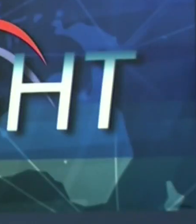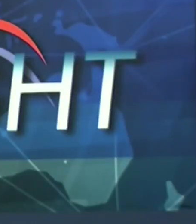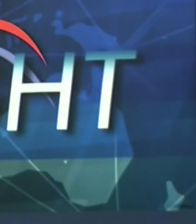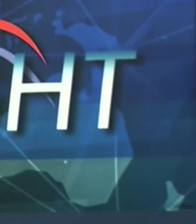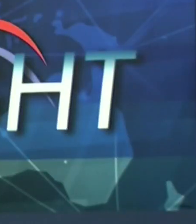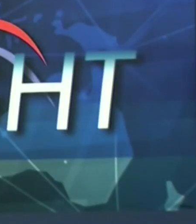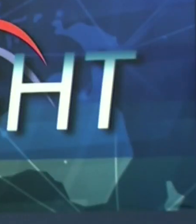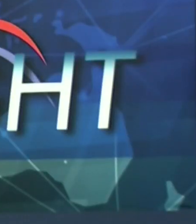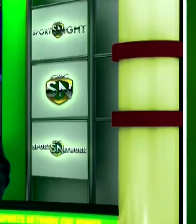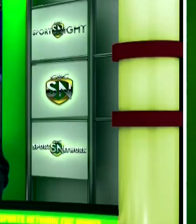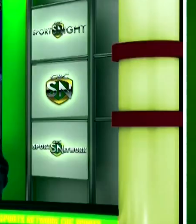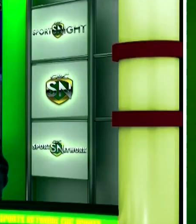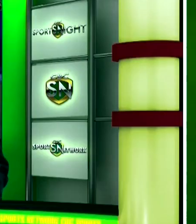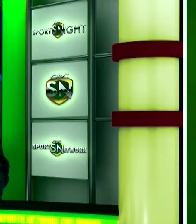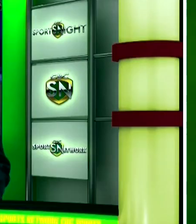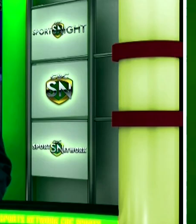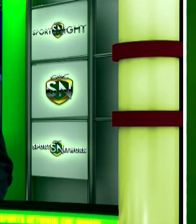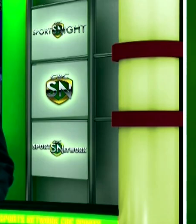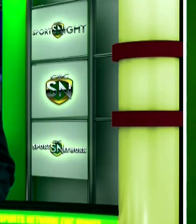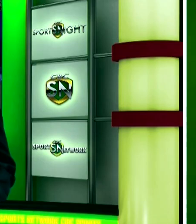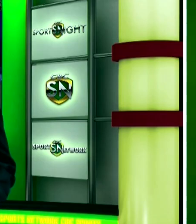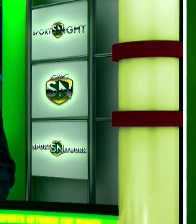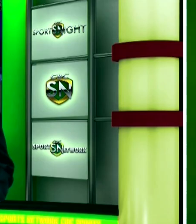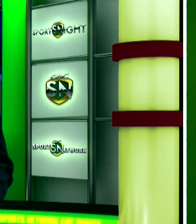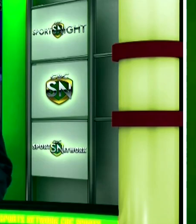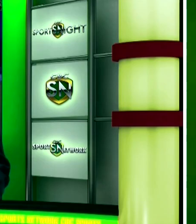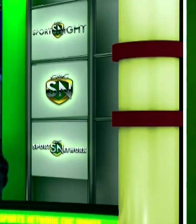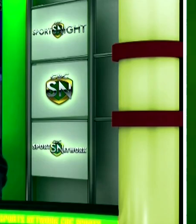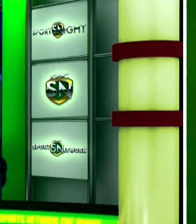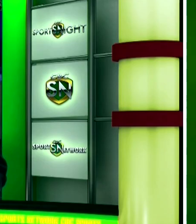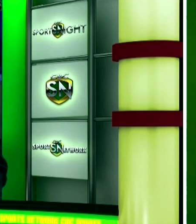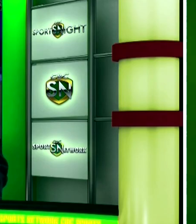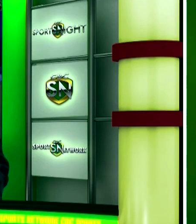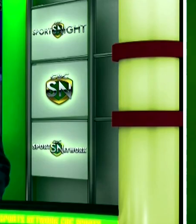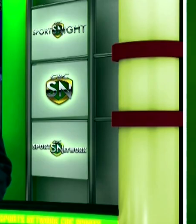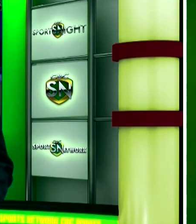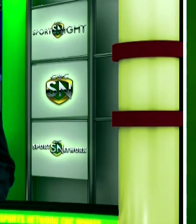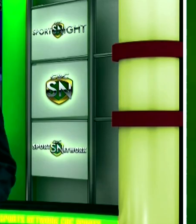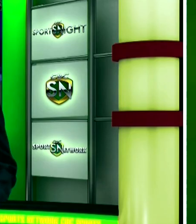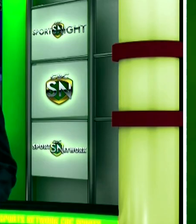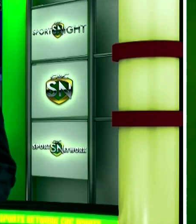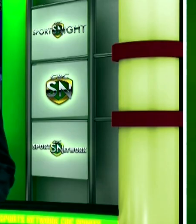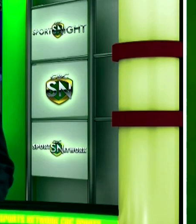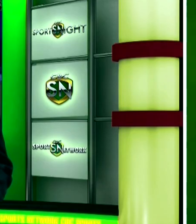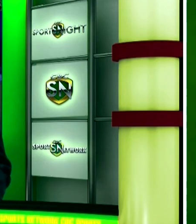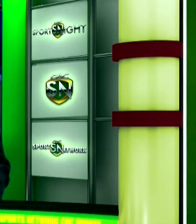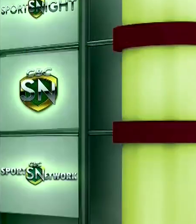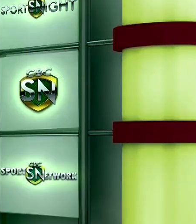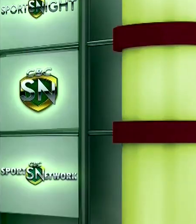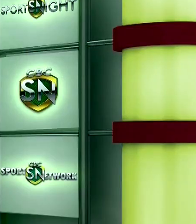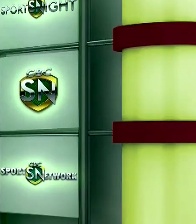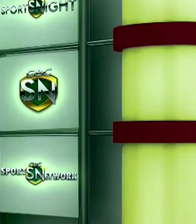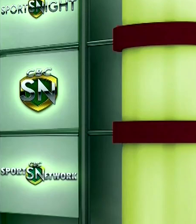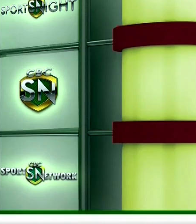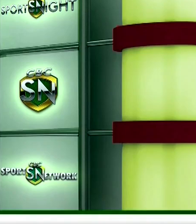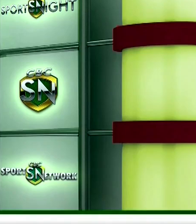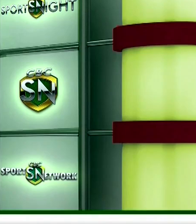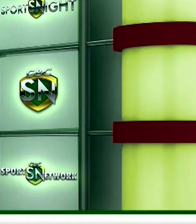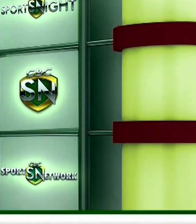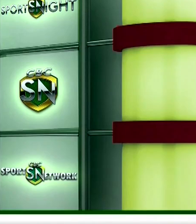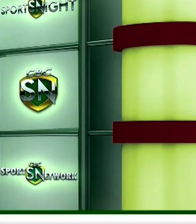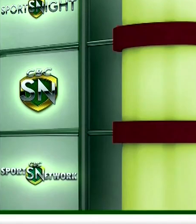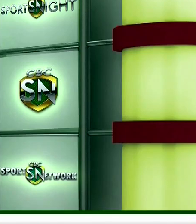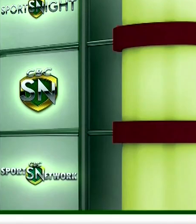Sports time now, and we head over to the sports studio and say a very good evening to Damien Best. Yeah, good evening to you, Shane. Good evening to our viewers and listeners. Well, the Barbados senior